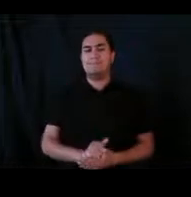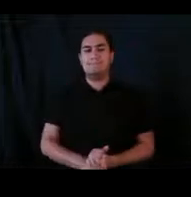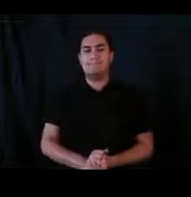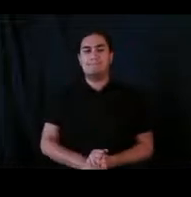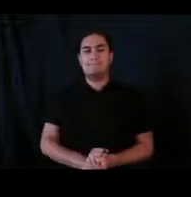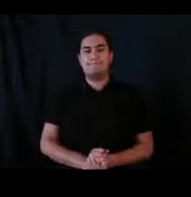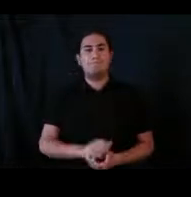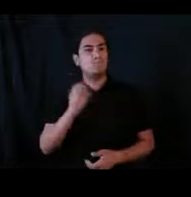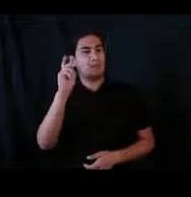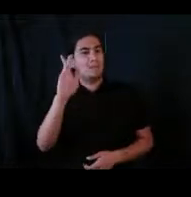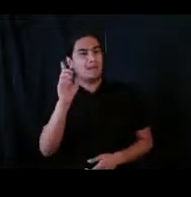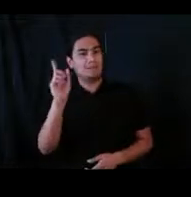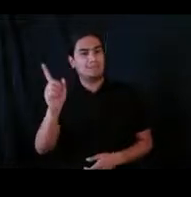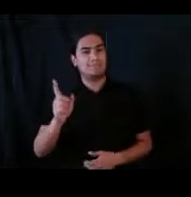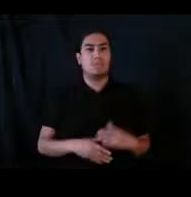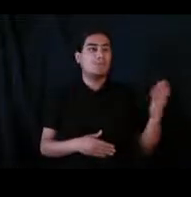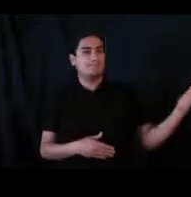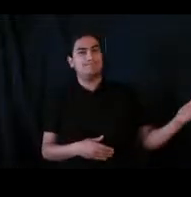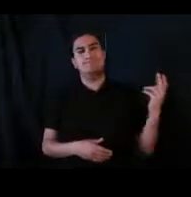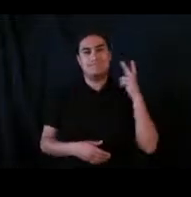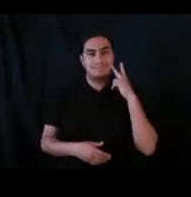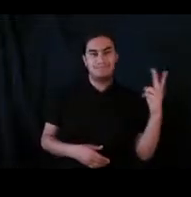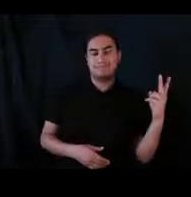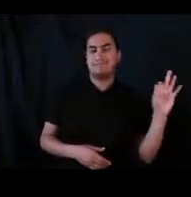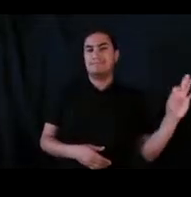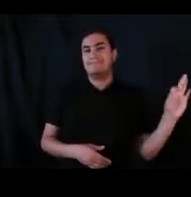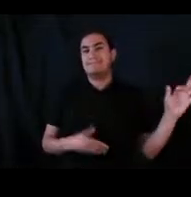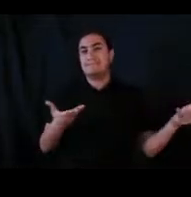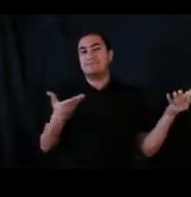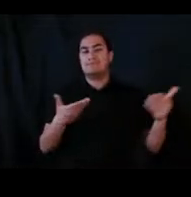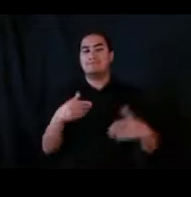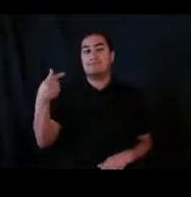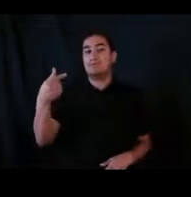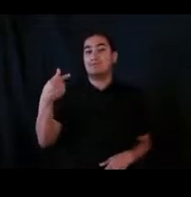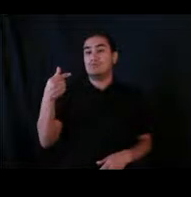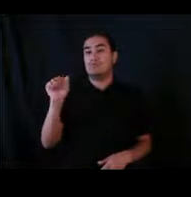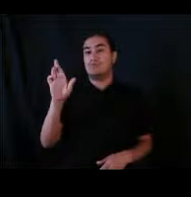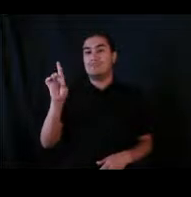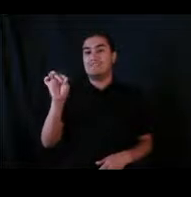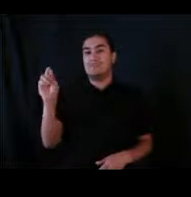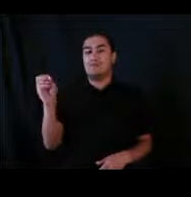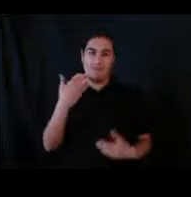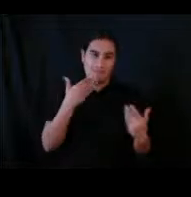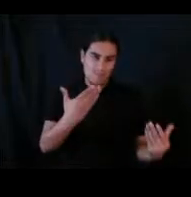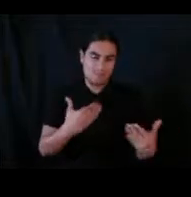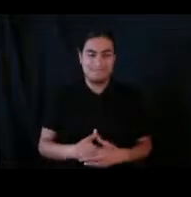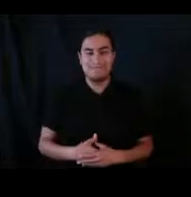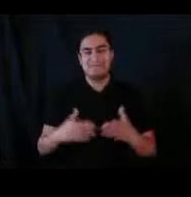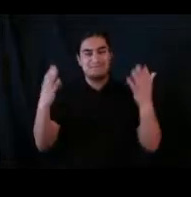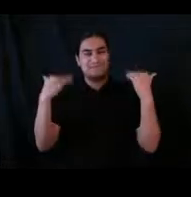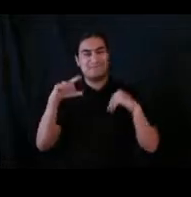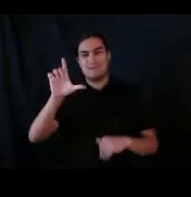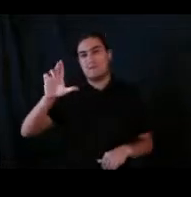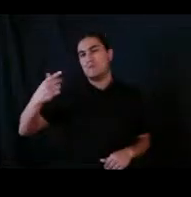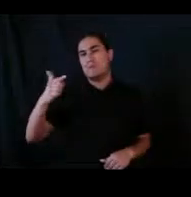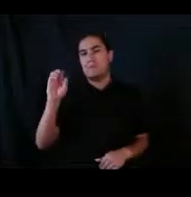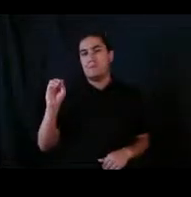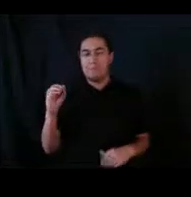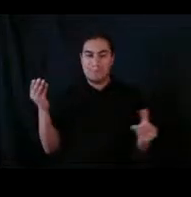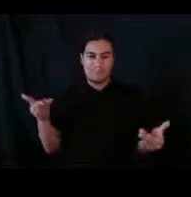he'll be right back there he is there he is stay here guardino thank you commissioner lugo